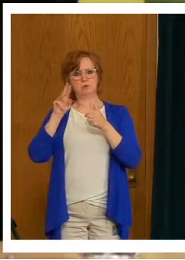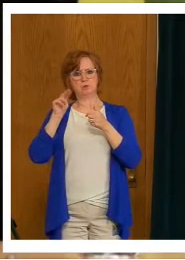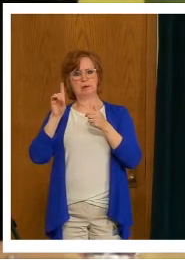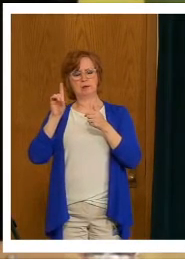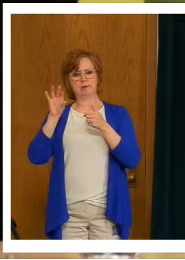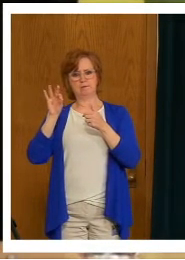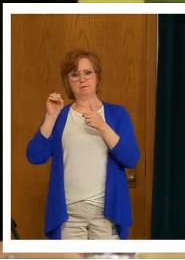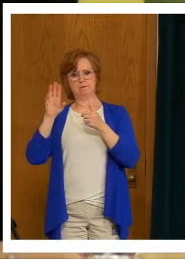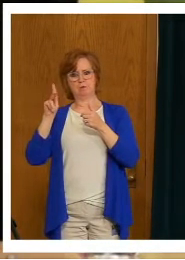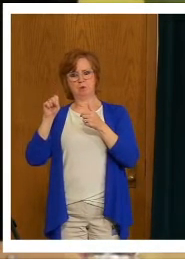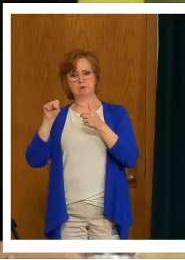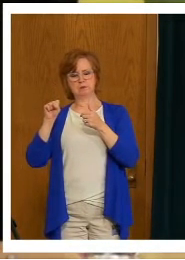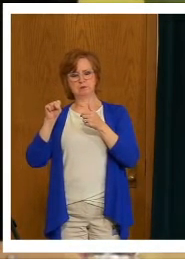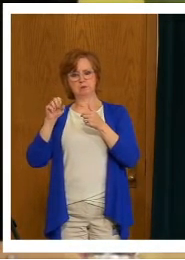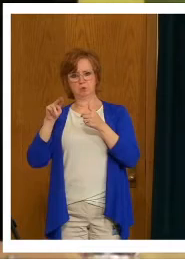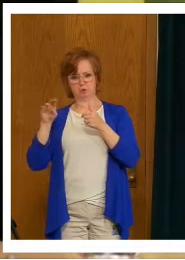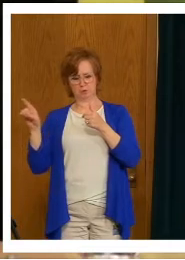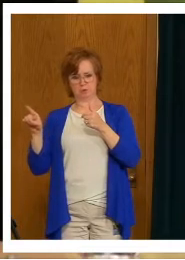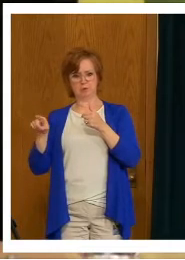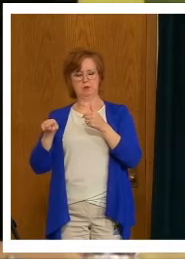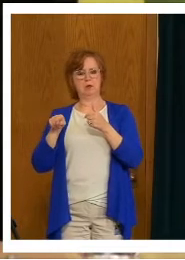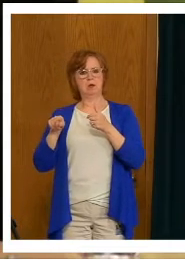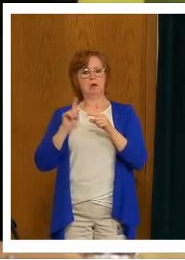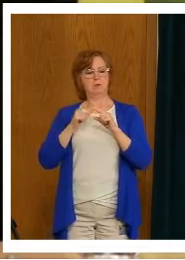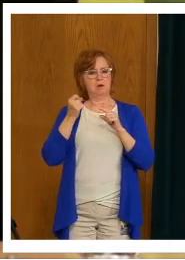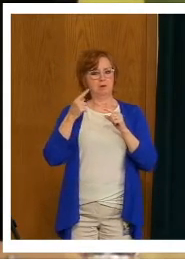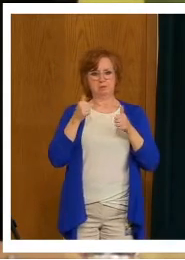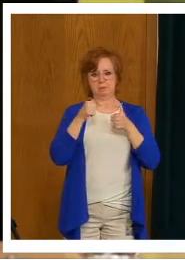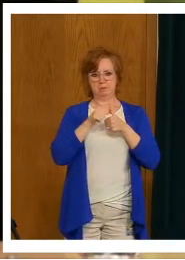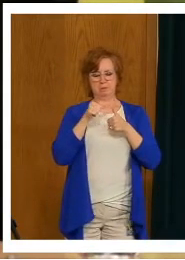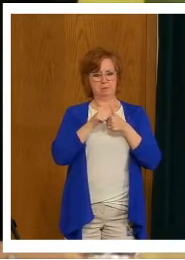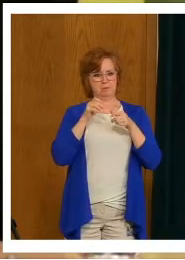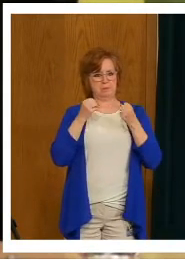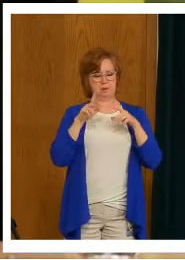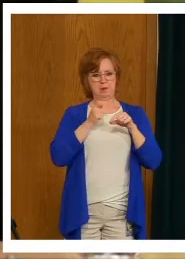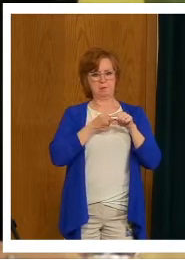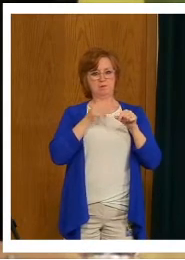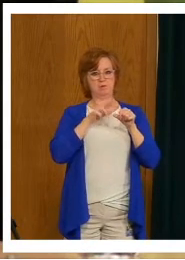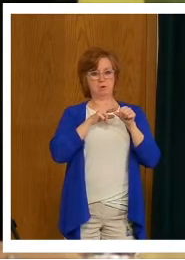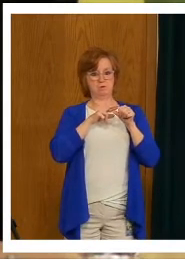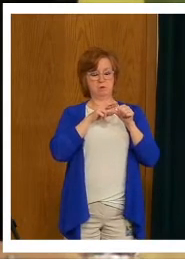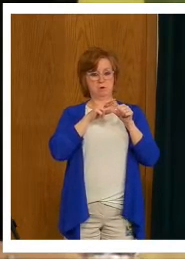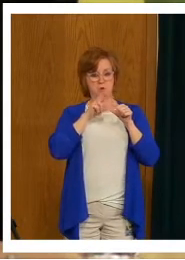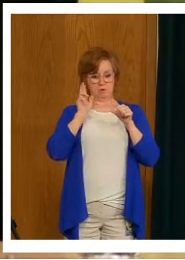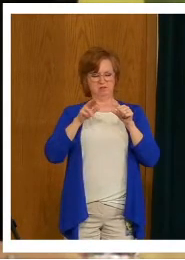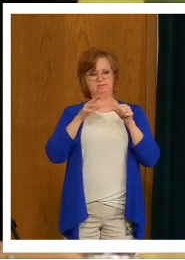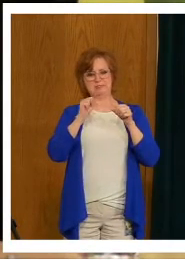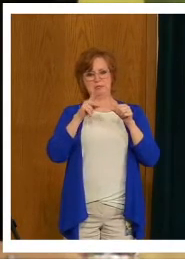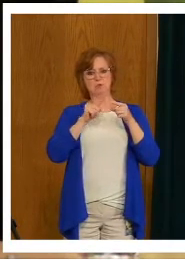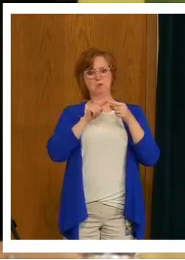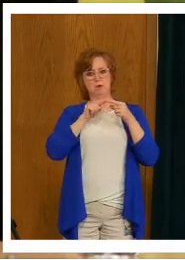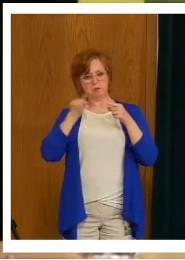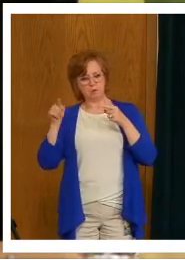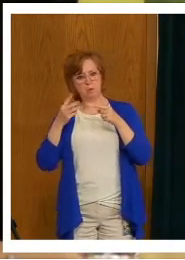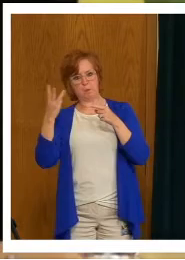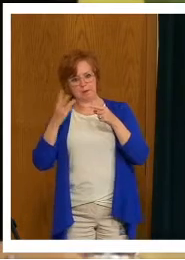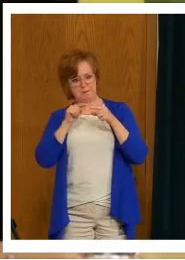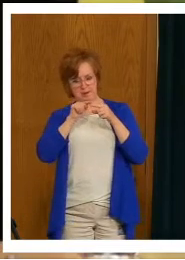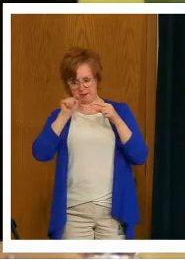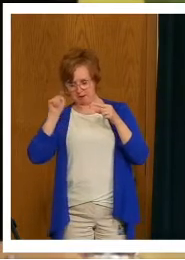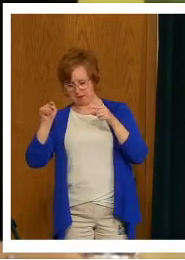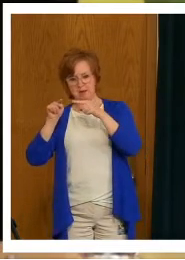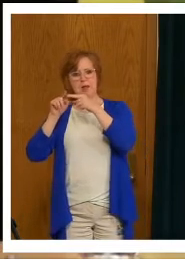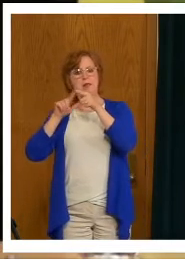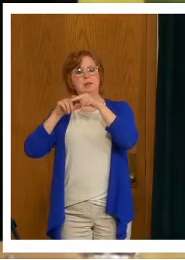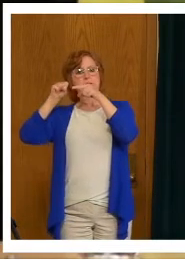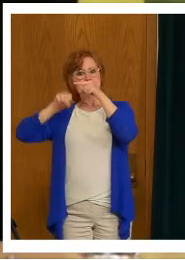many Saskatchewan truckers do head out through Winnipeg down south into the U.S. Midwest and the eastern seaboard, and ultimately